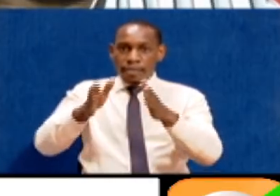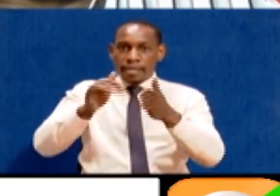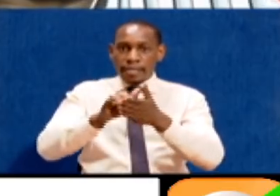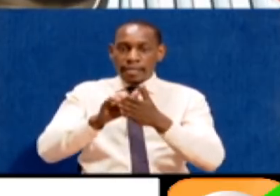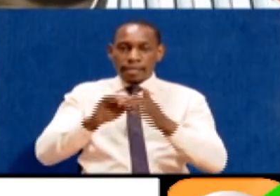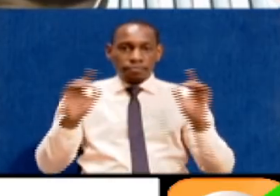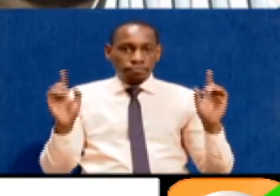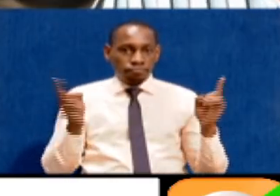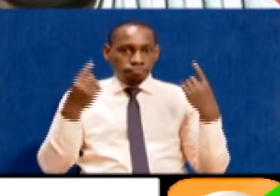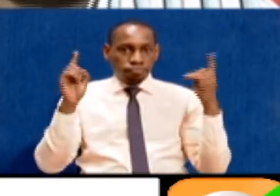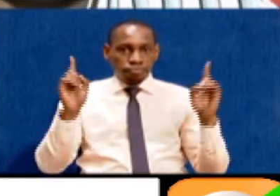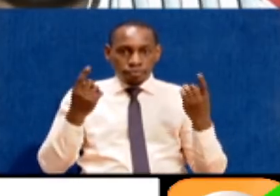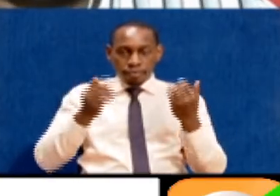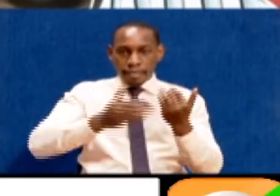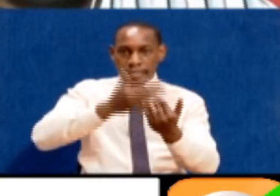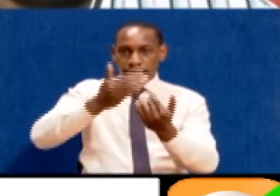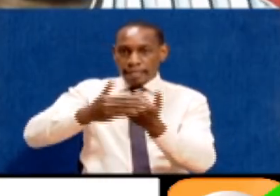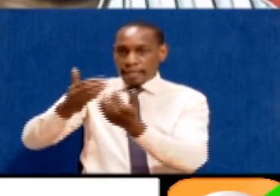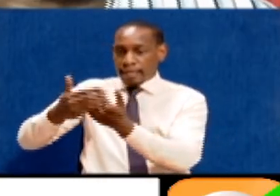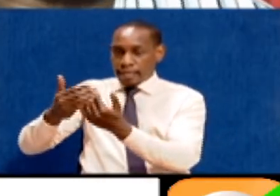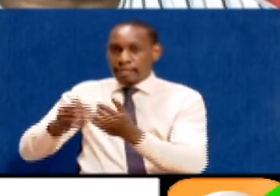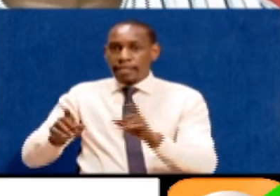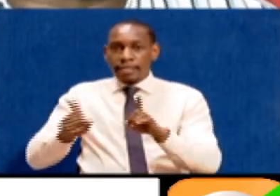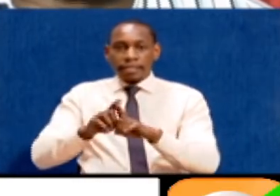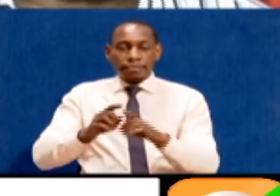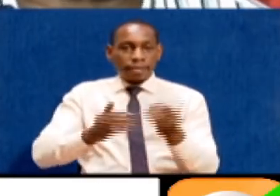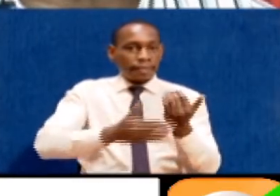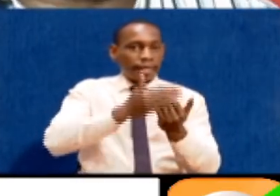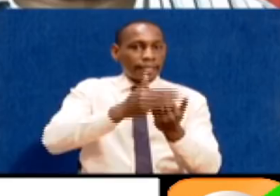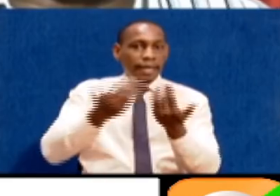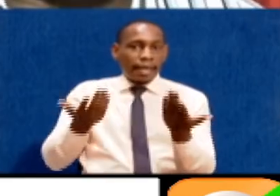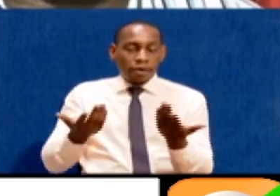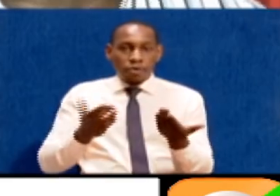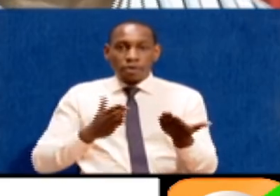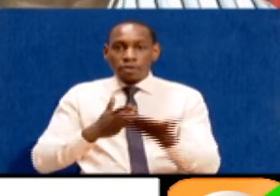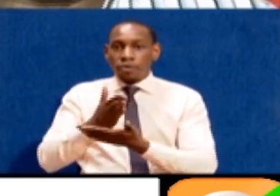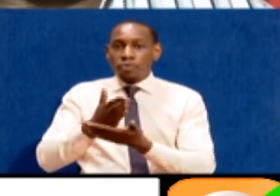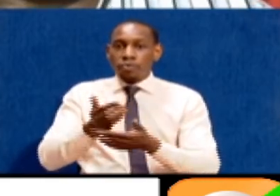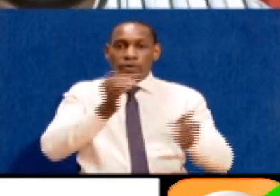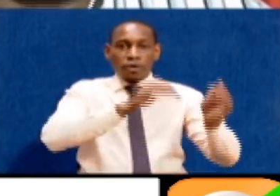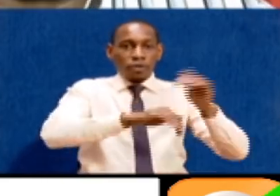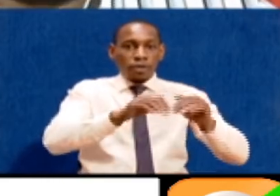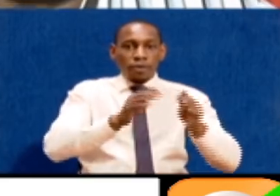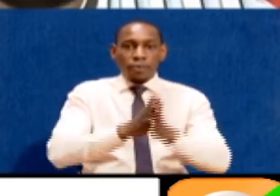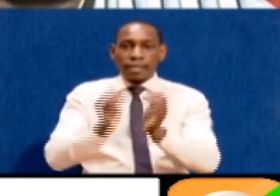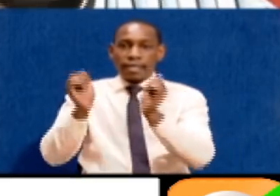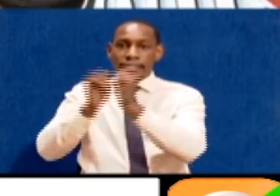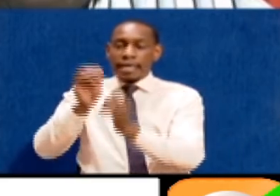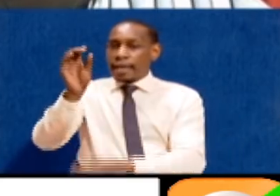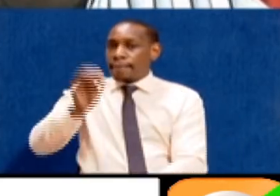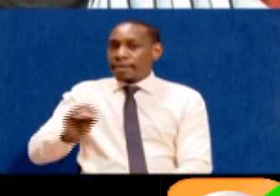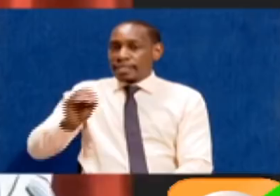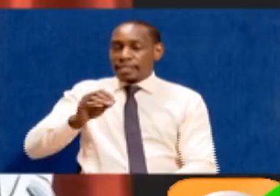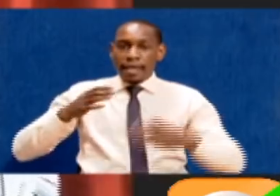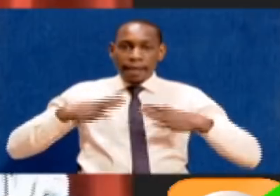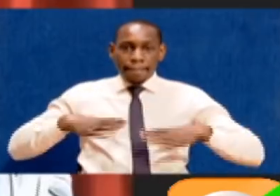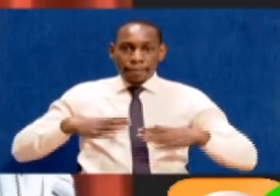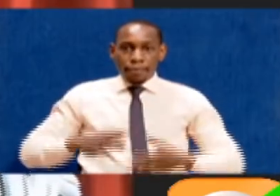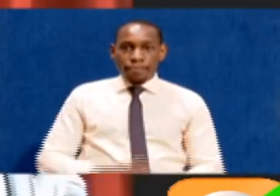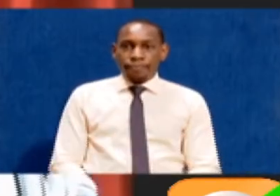for the shepherds to be taken care of. And they are taken care of by the tithes and the offerings of the